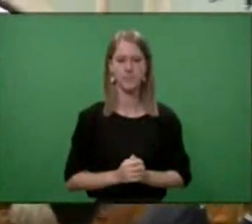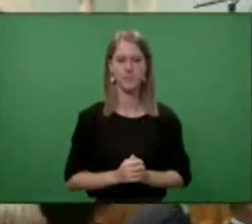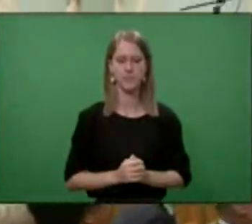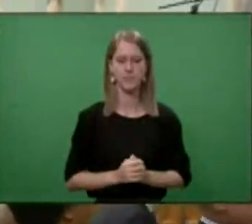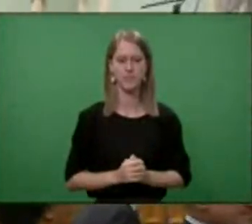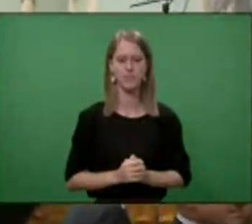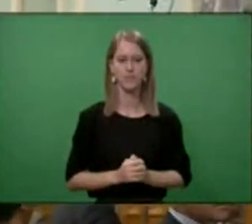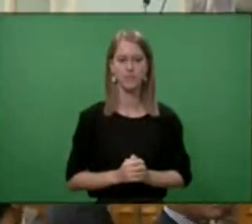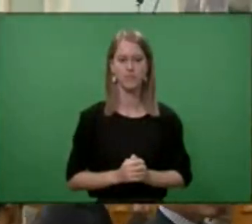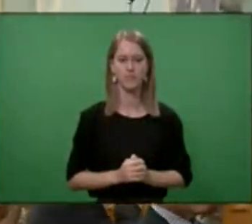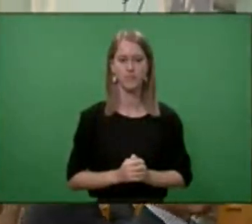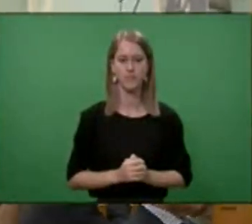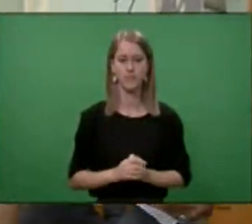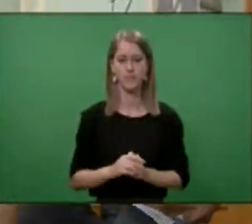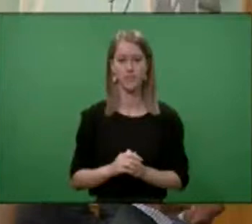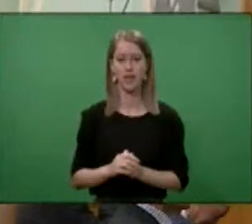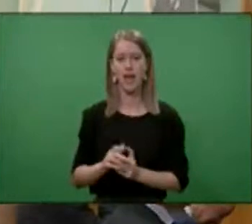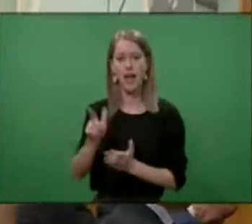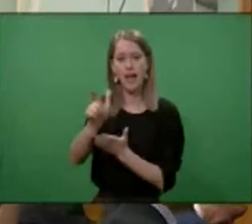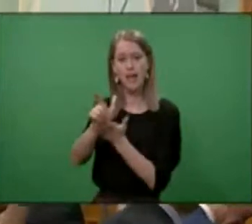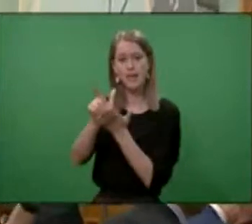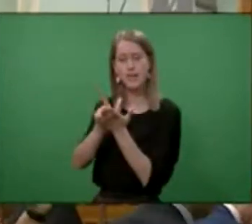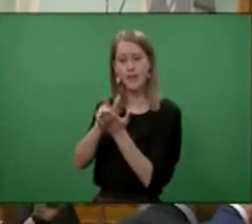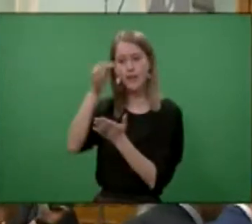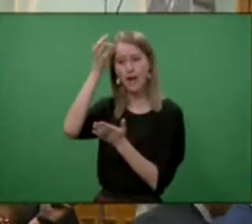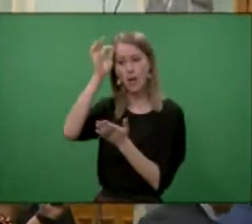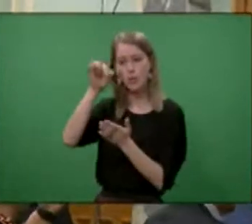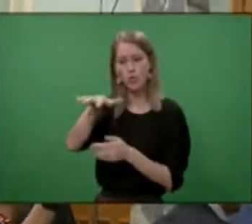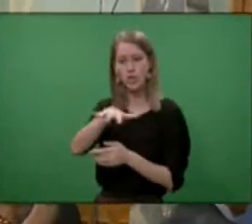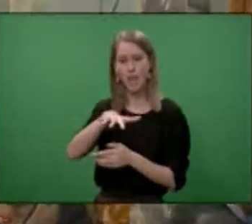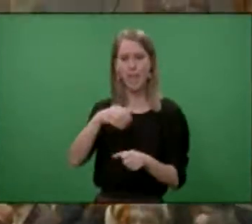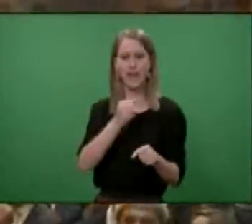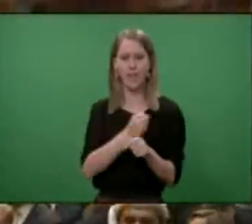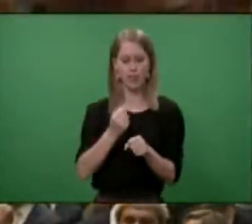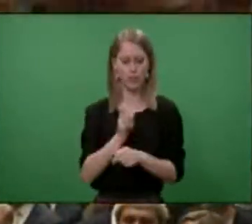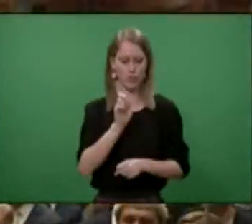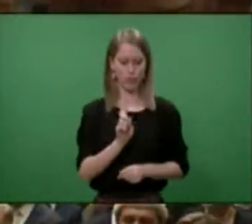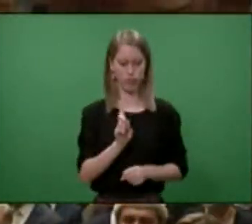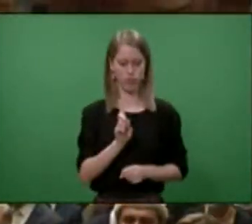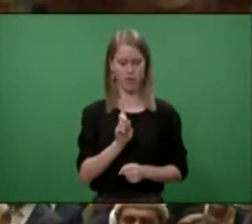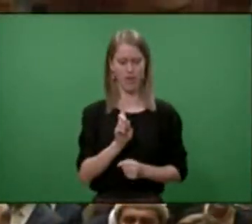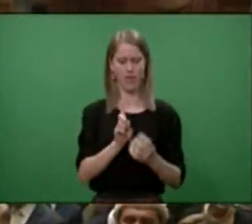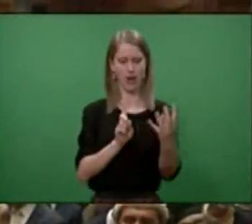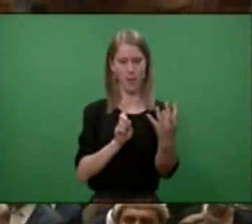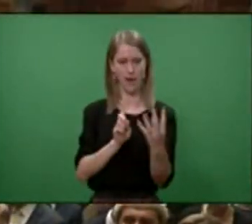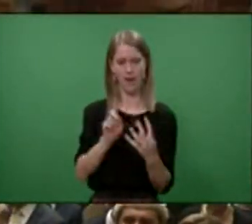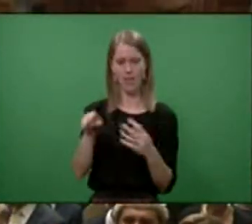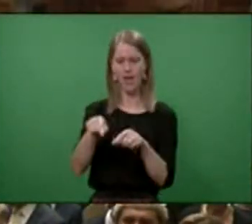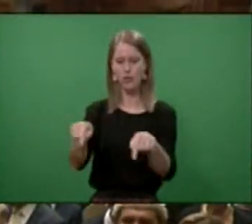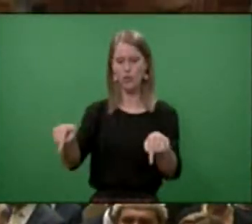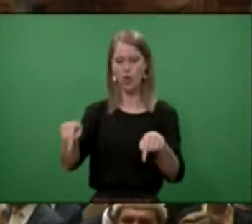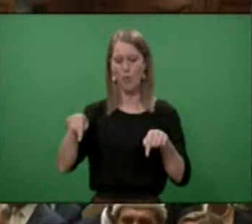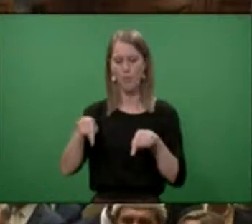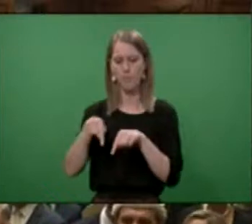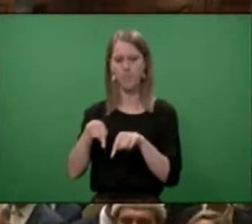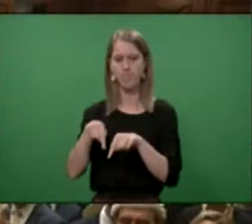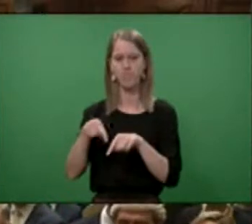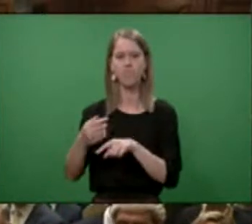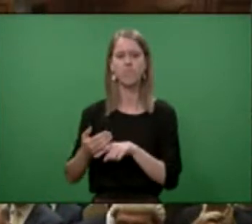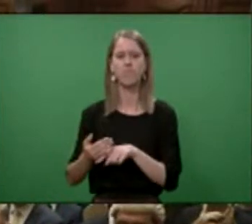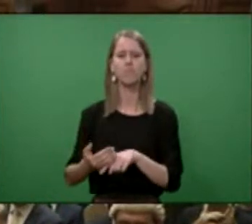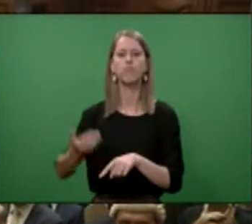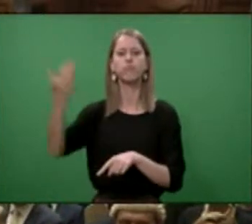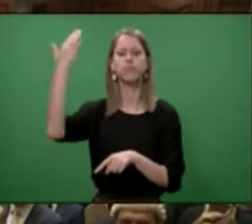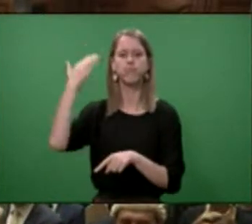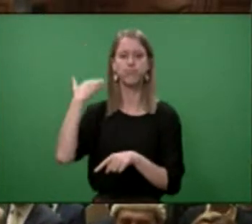The Legislative Council Chamber itself, where the Governor-General is awaiting MPs, is the room where New Zealand's upper house, called the Legislative Council, met